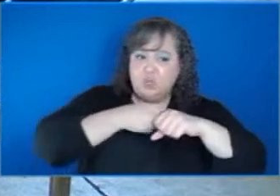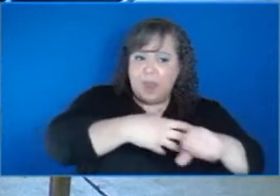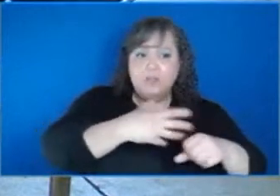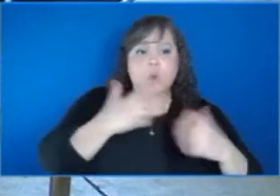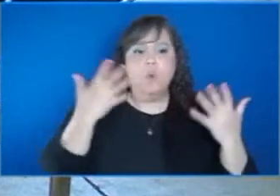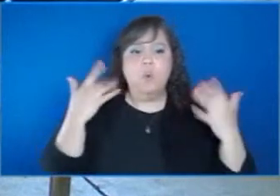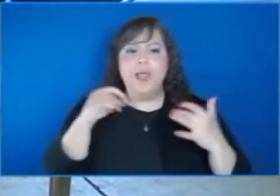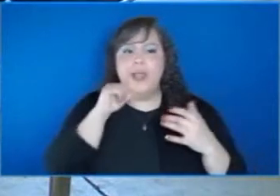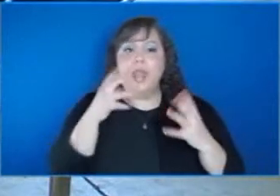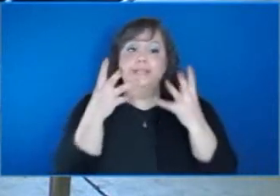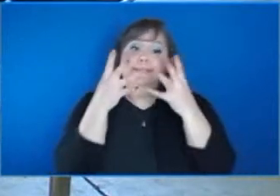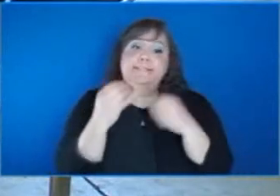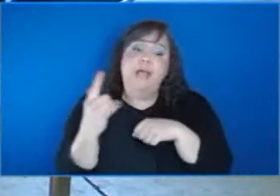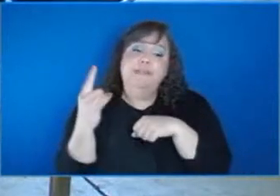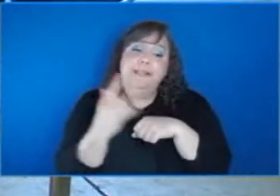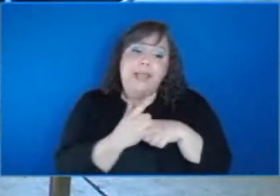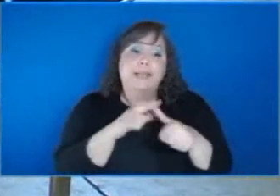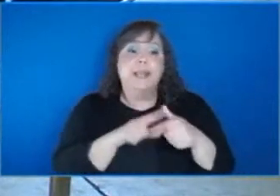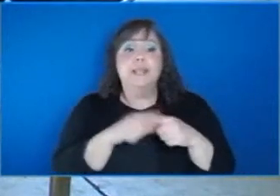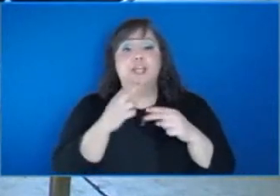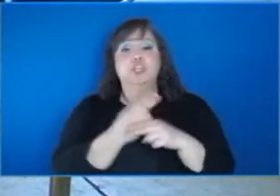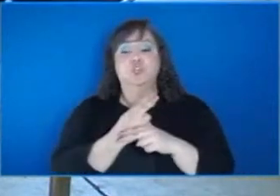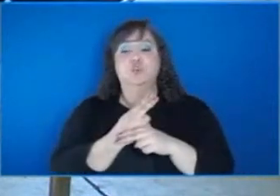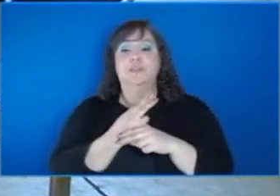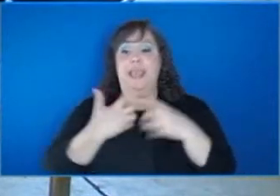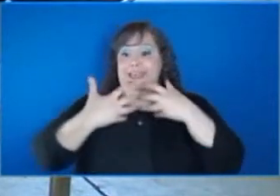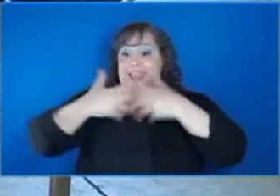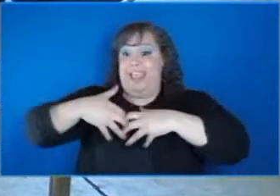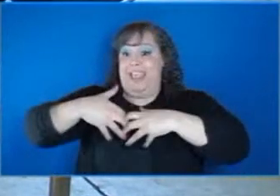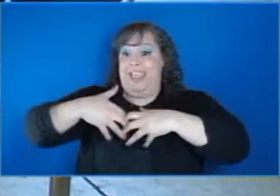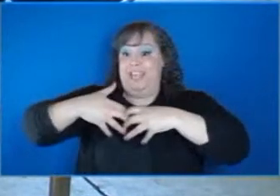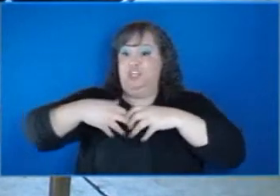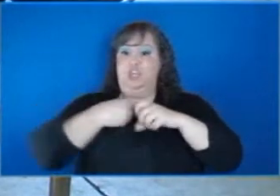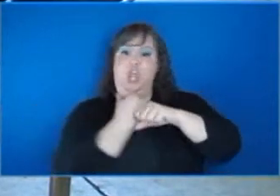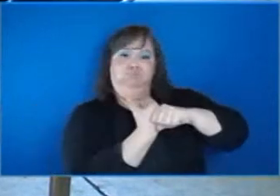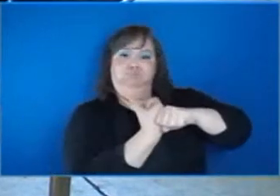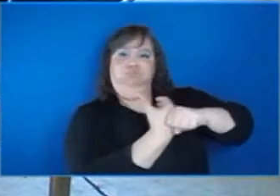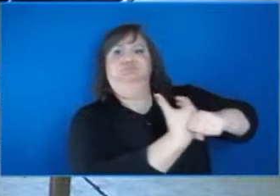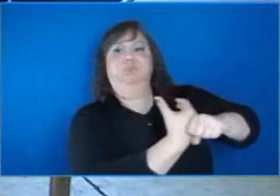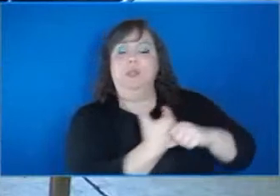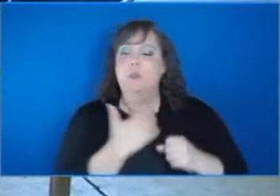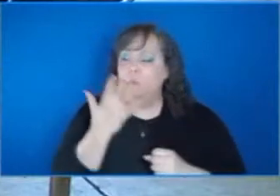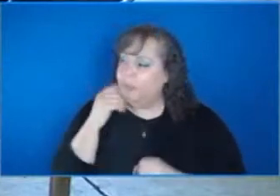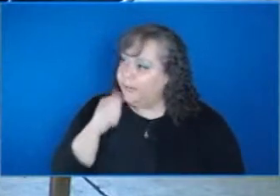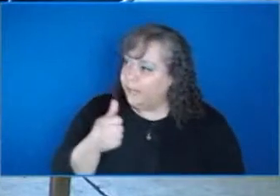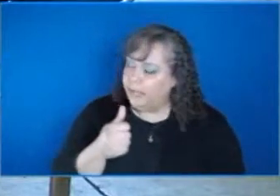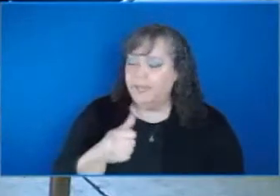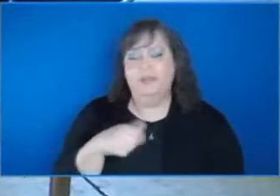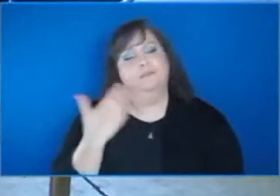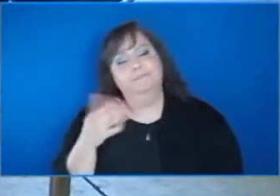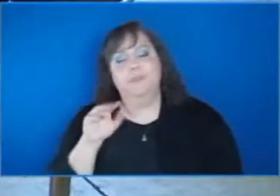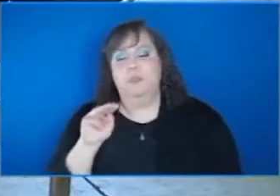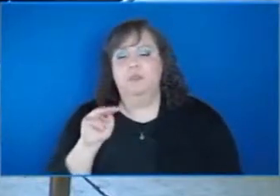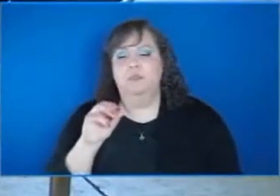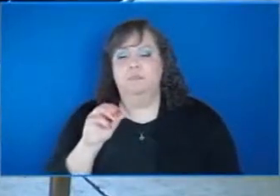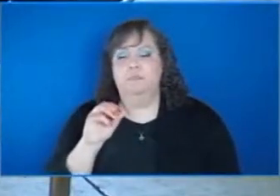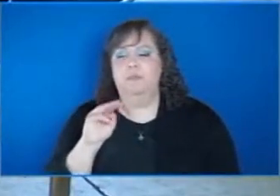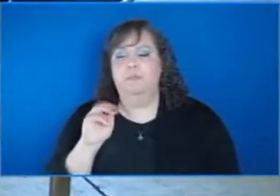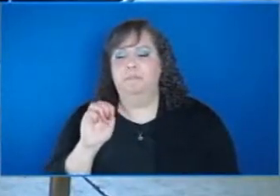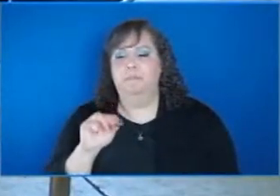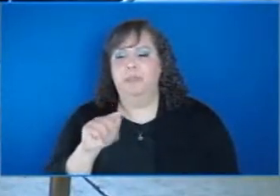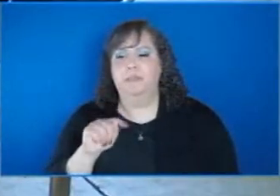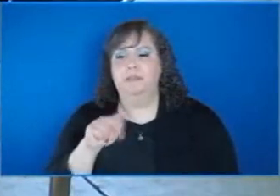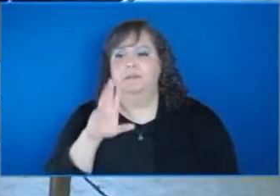the engine of the spacecraft to push the asteroid? Goes back to momentum transfer, doesn't it? Yeah. Do you